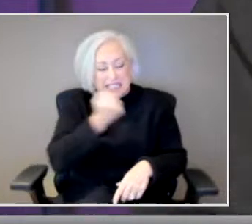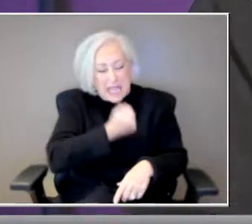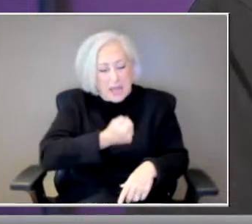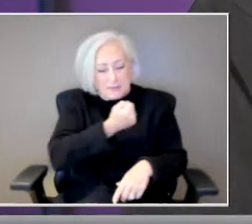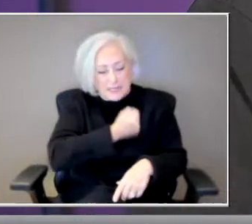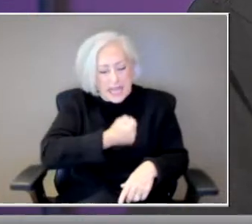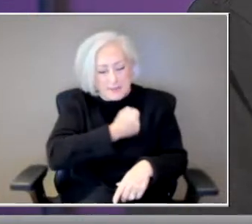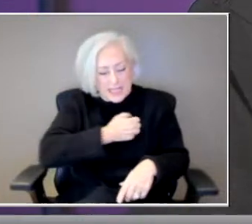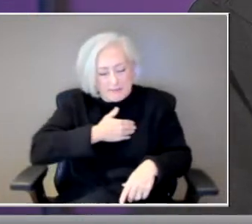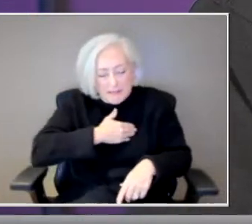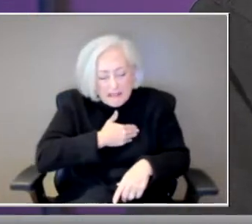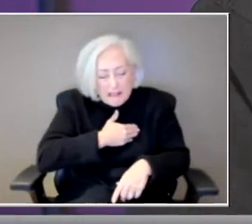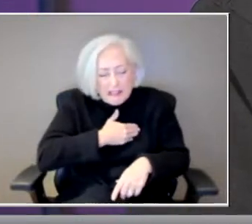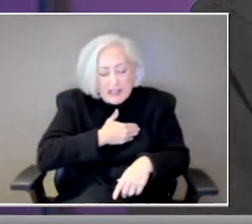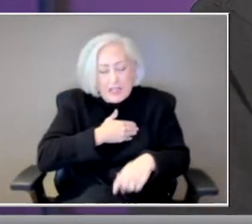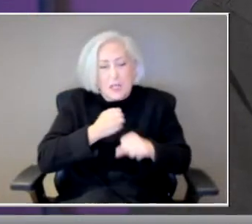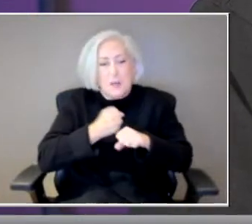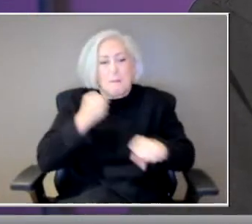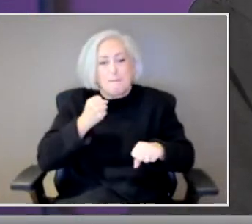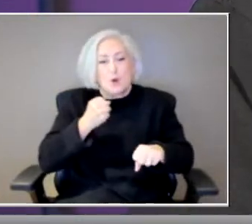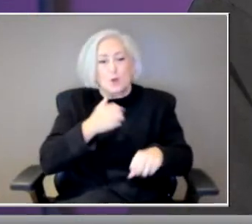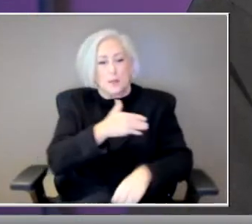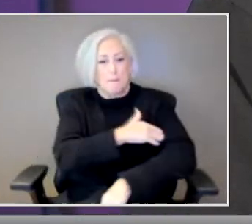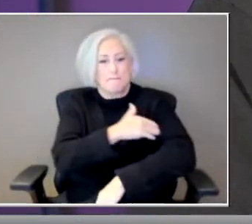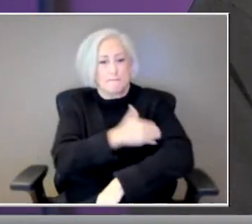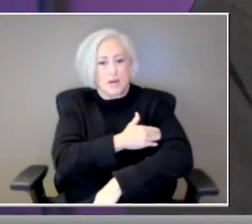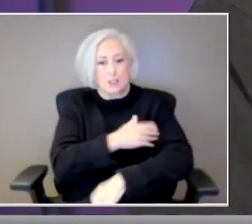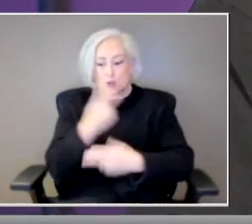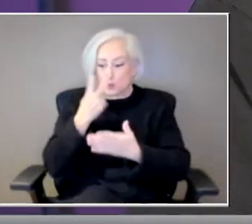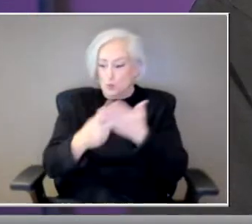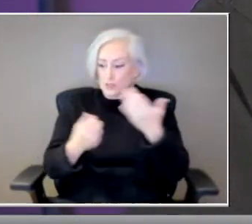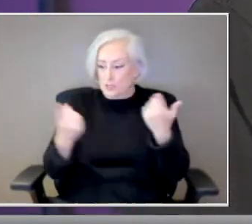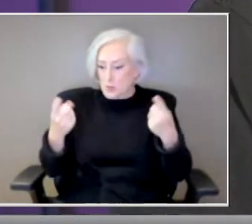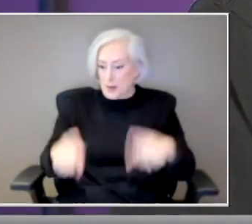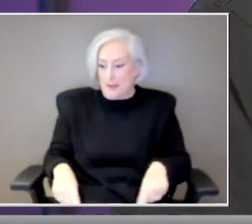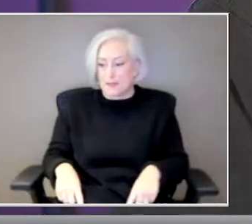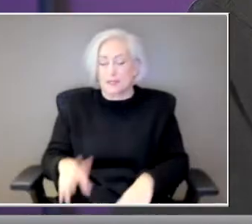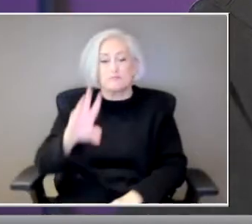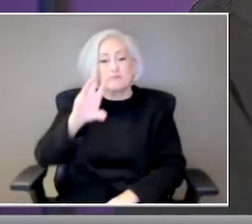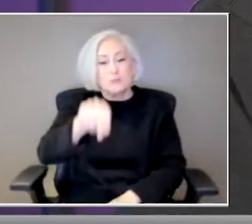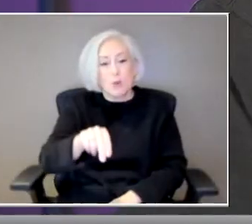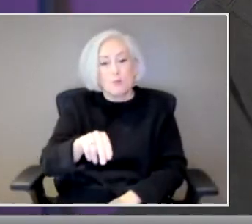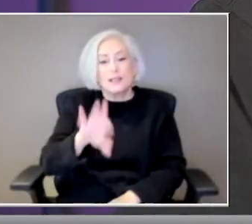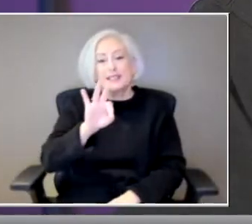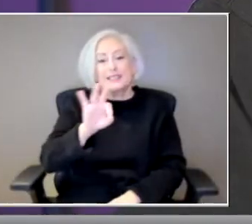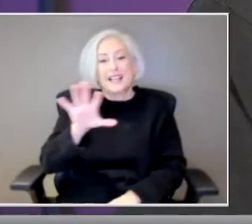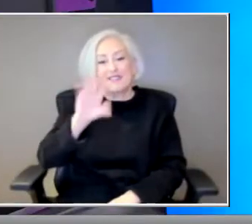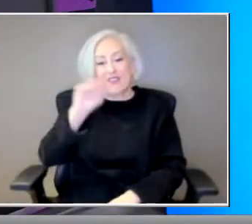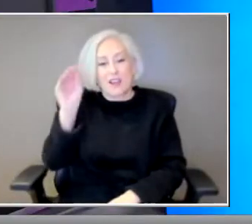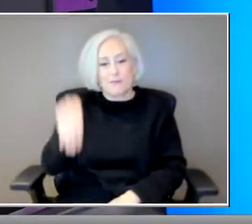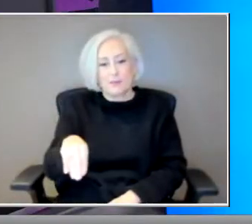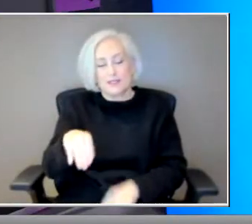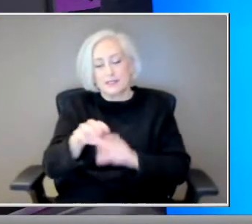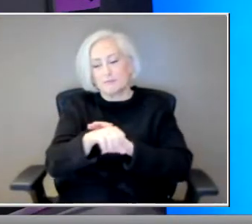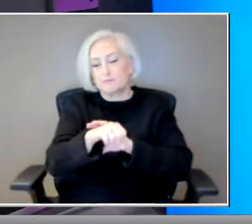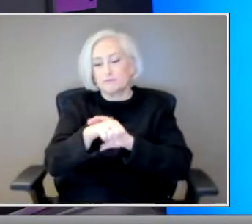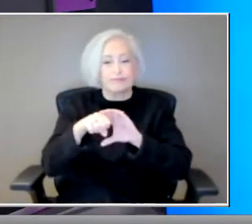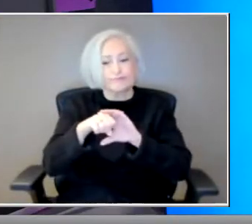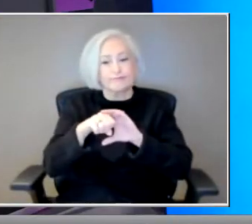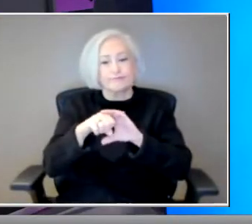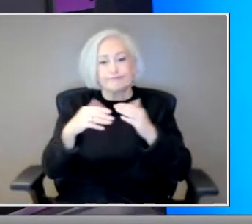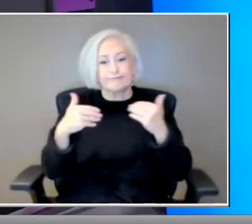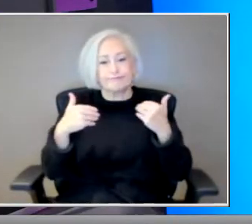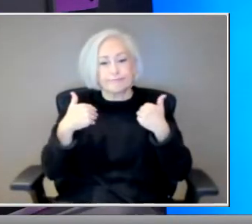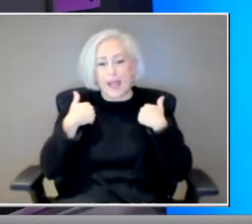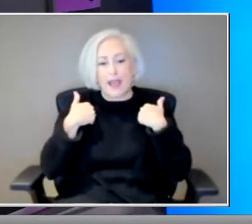muscle, you know. So I went to the doctor to see what happened, and now it is actually 95% blocked artery. So Oh my gosh. I went in 2 days later and got